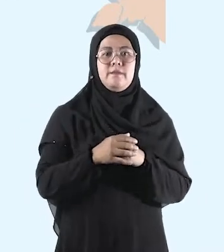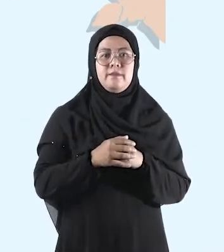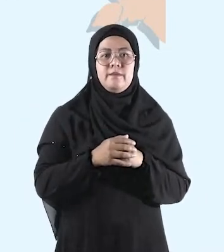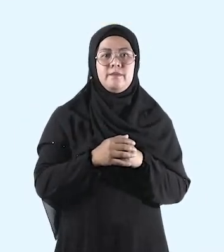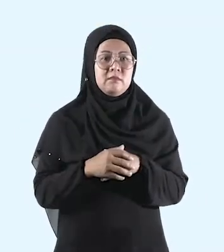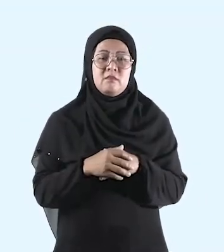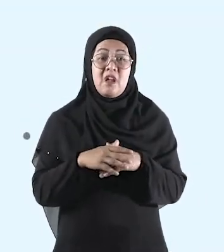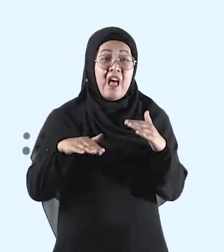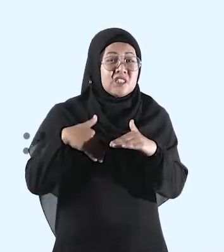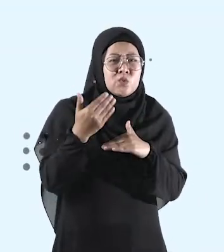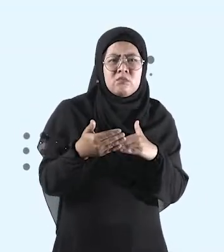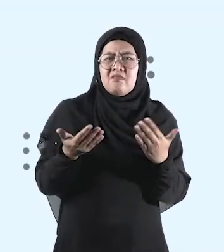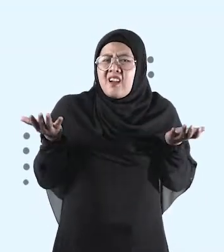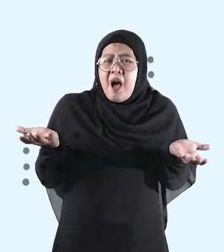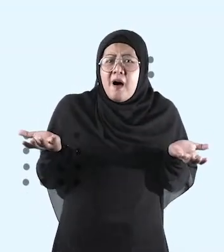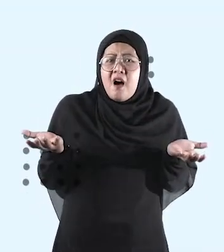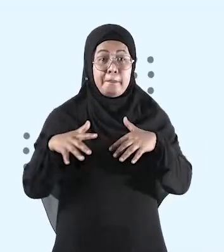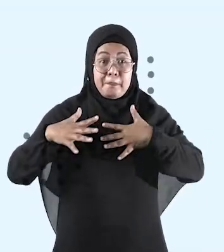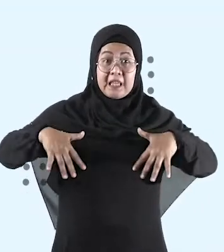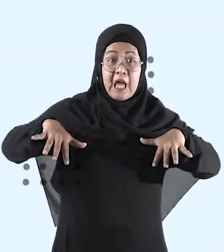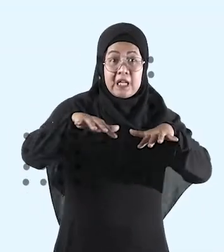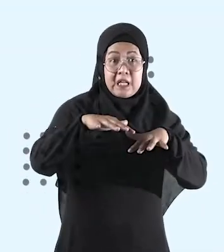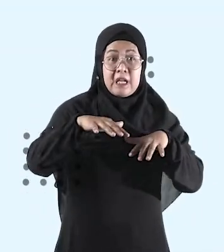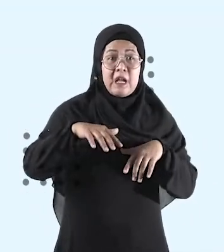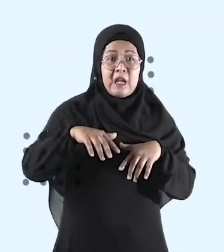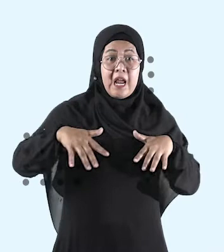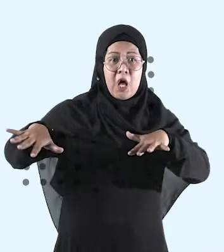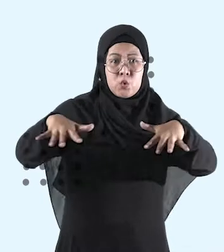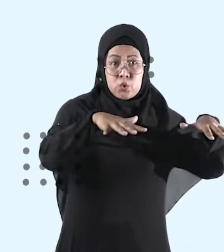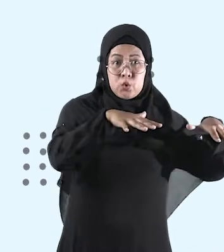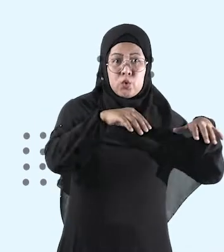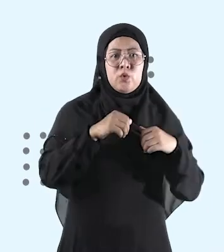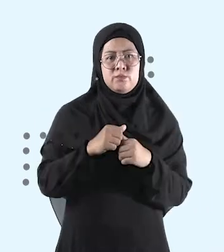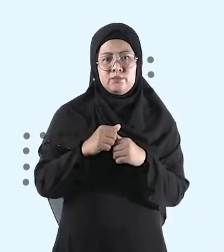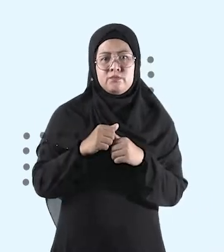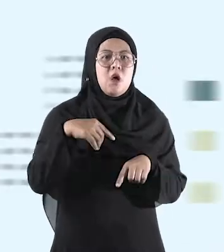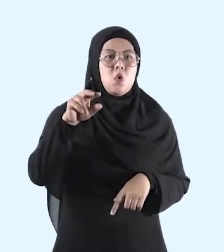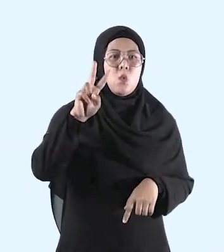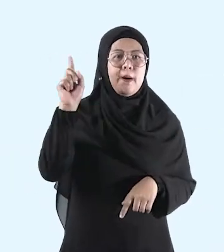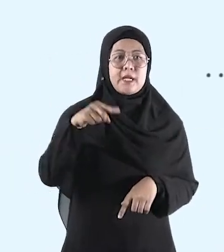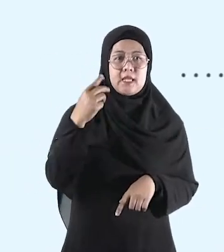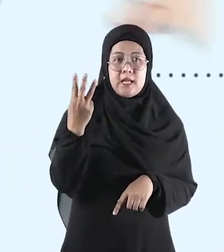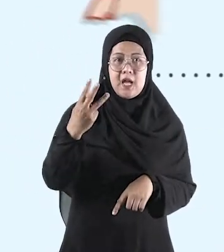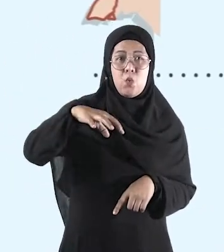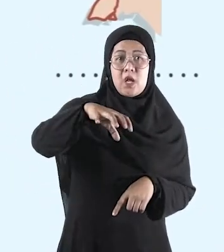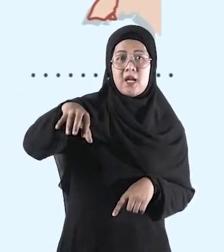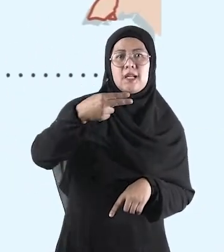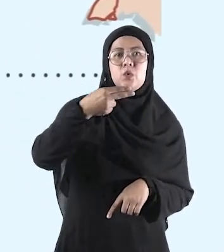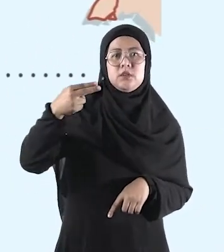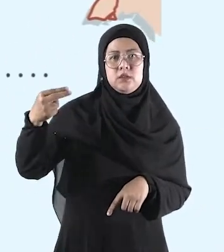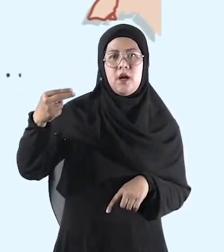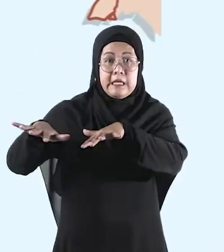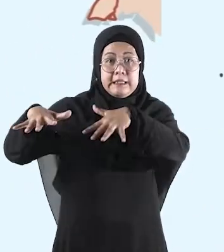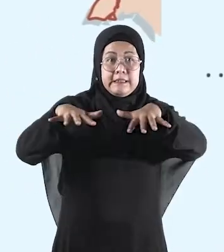Indonesia. So, why do the seas and coastal environment need to be surveyed? As an archipelago, 2/3